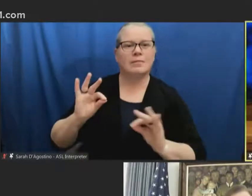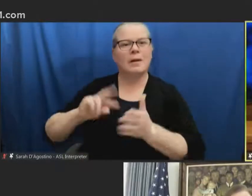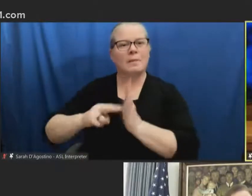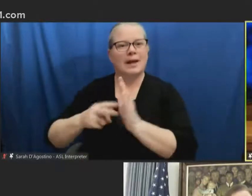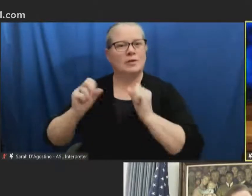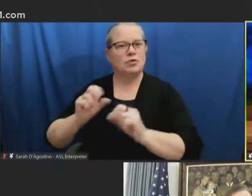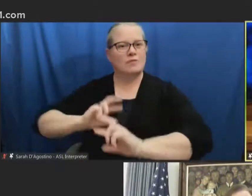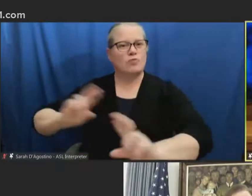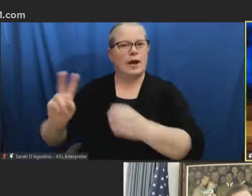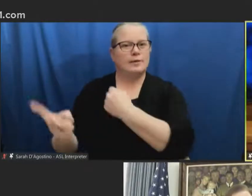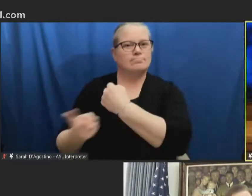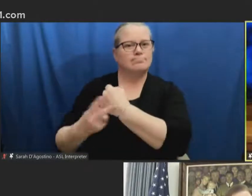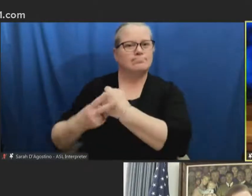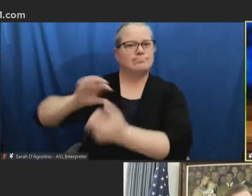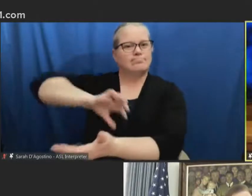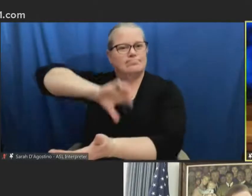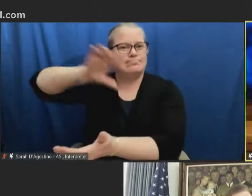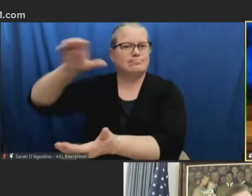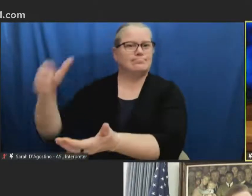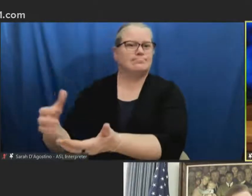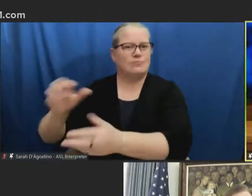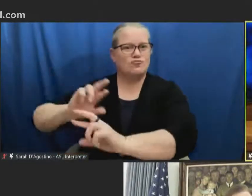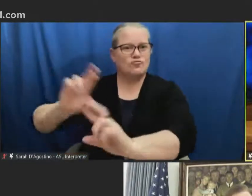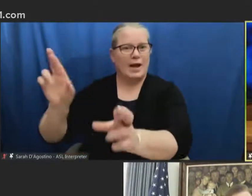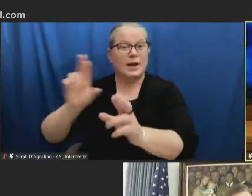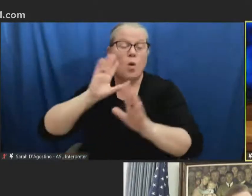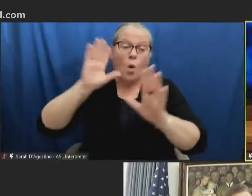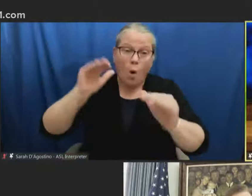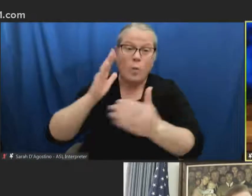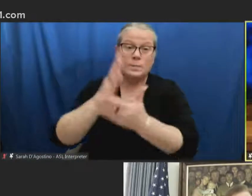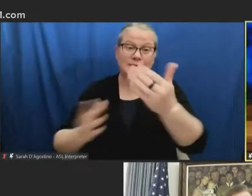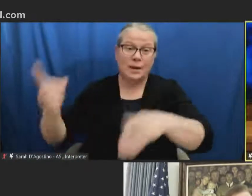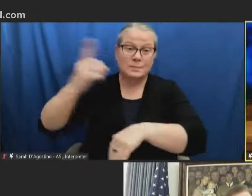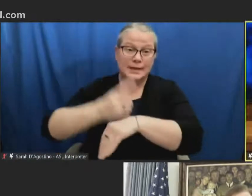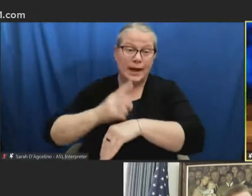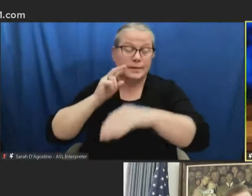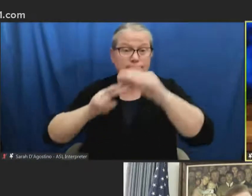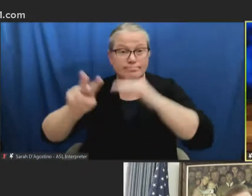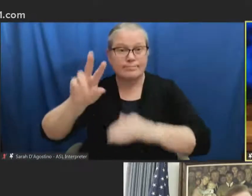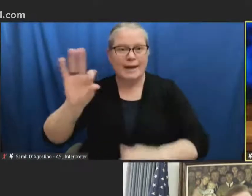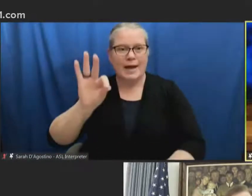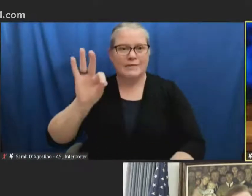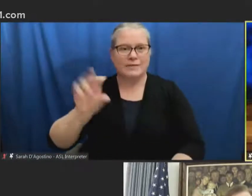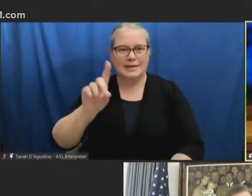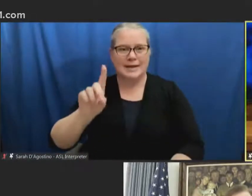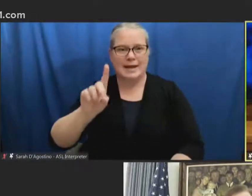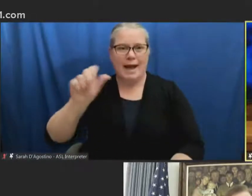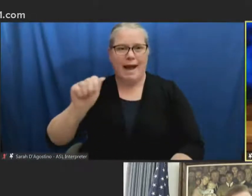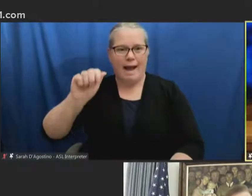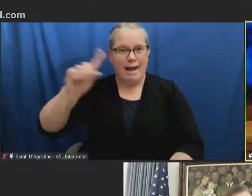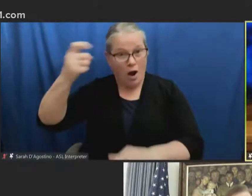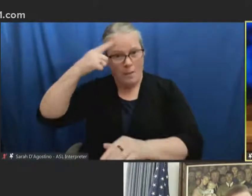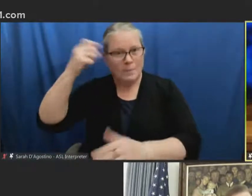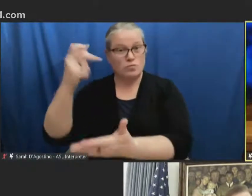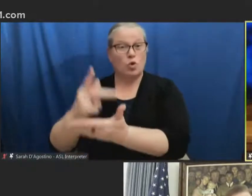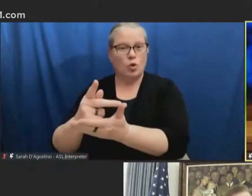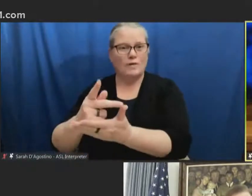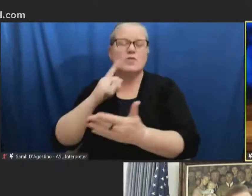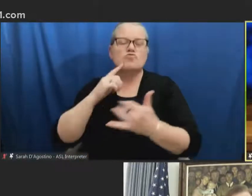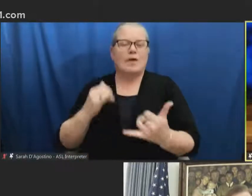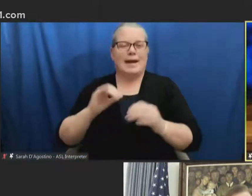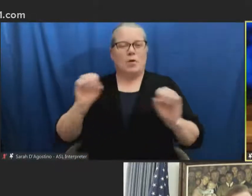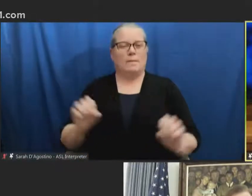stockpile. And then at some point, hopefully, FDA will fully approve it. Right now, it's under an emergency use authorization. And that's going to allow the drug to be put into a